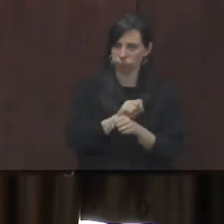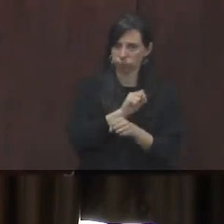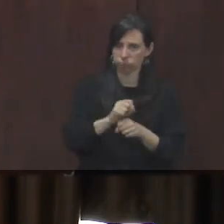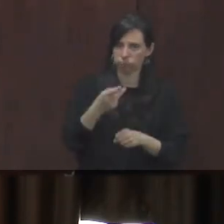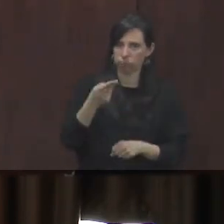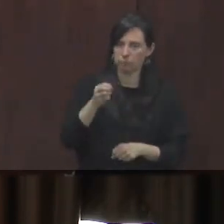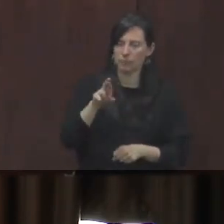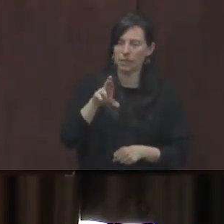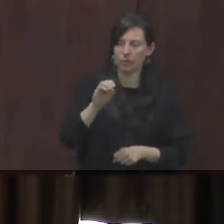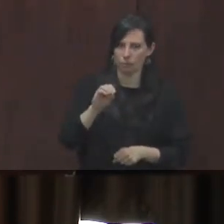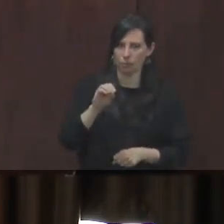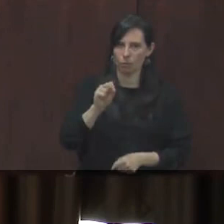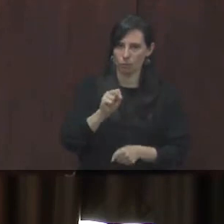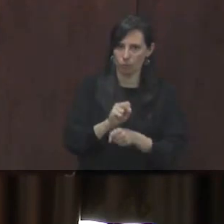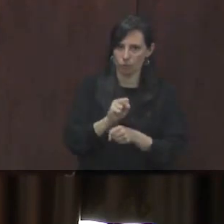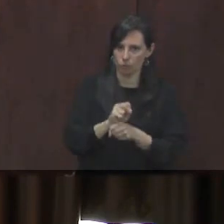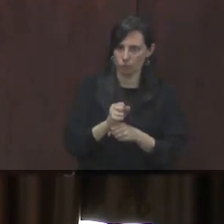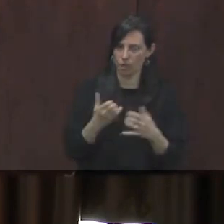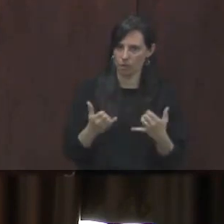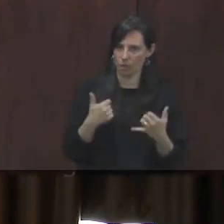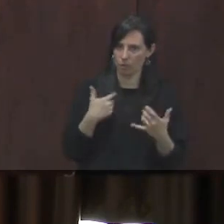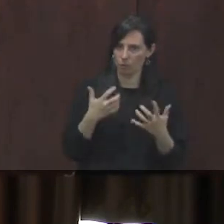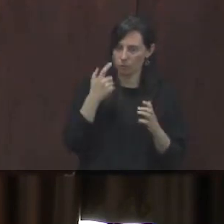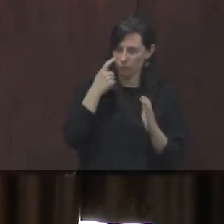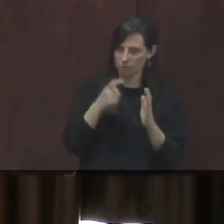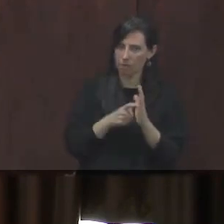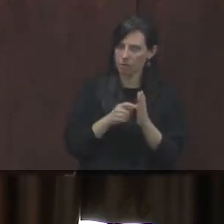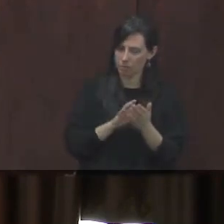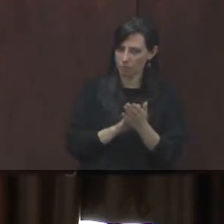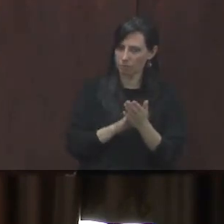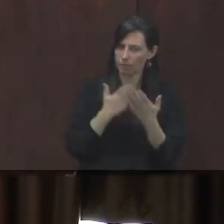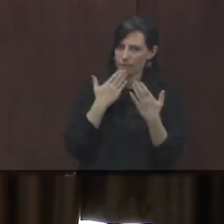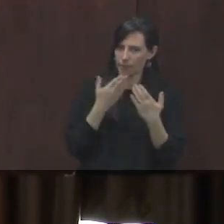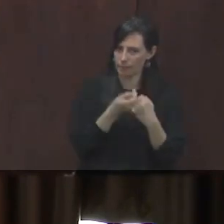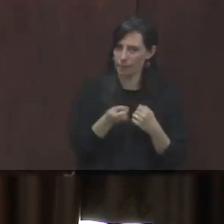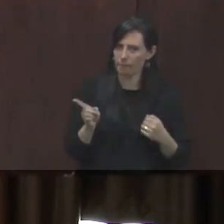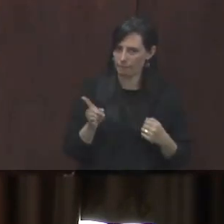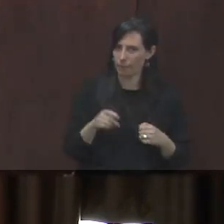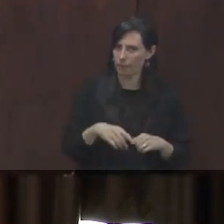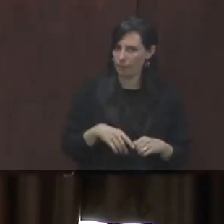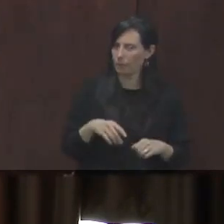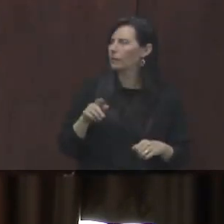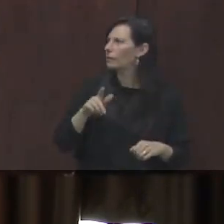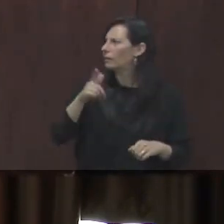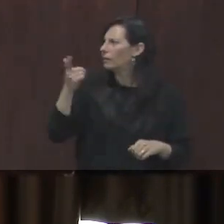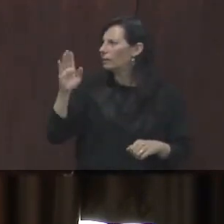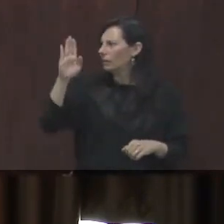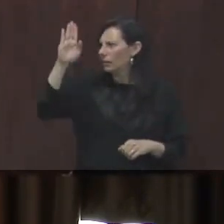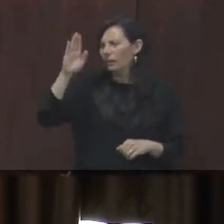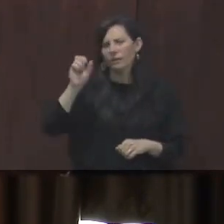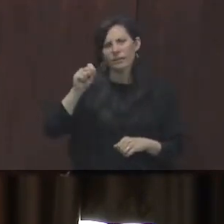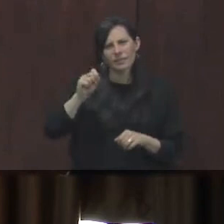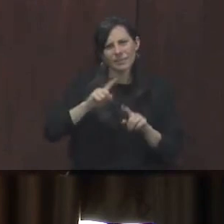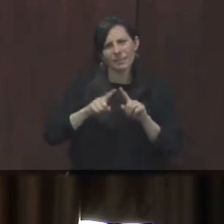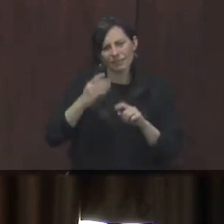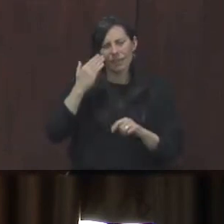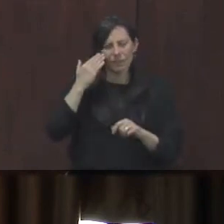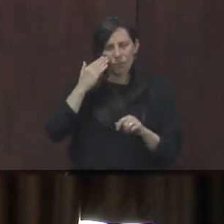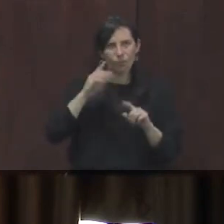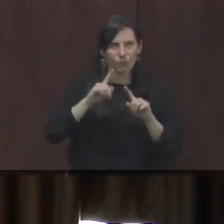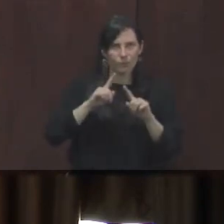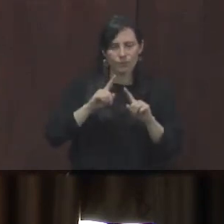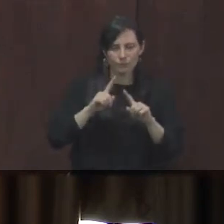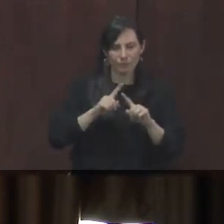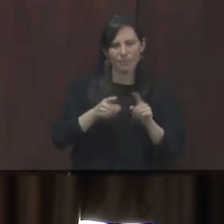that we acknowledge that. So the staffing ratios, go ahead. And I realize there are these different ways that you can